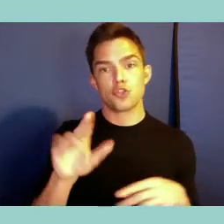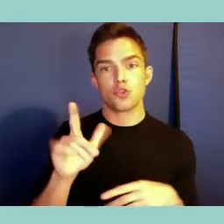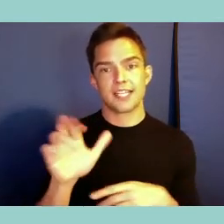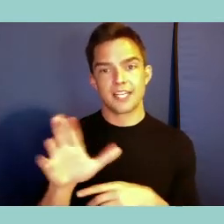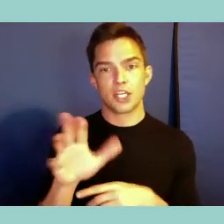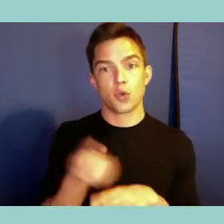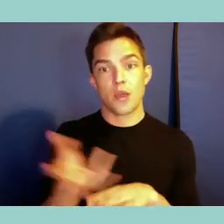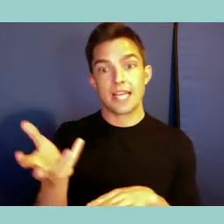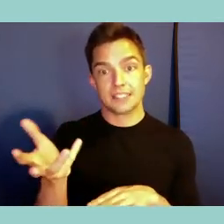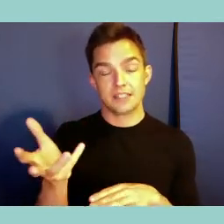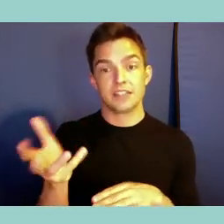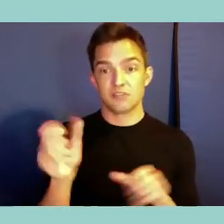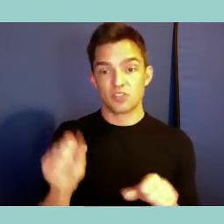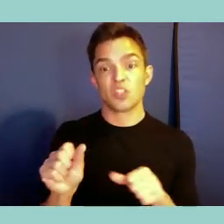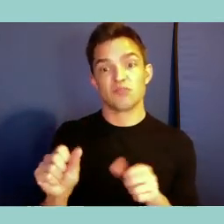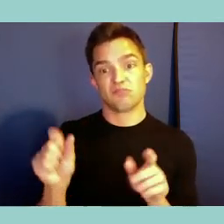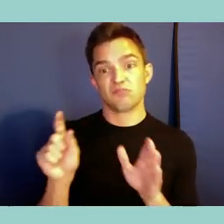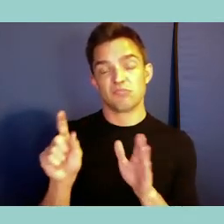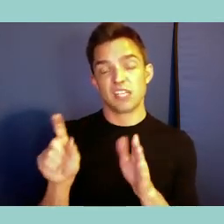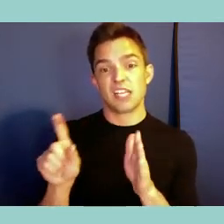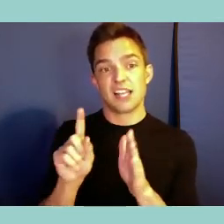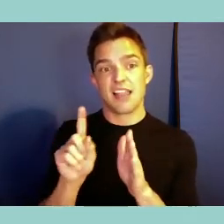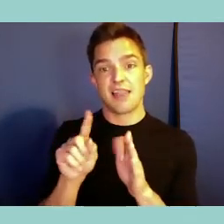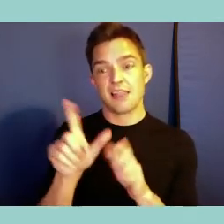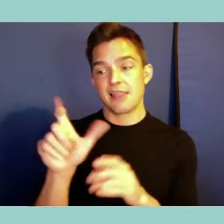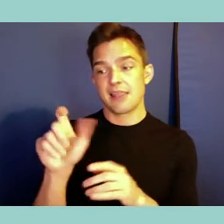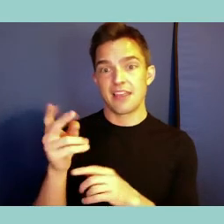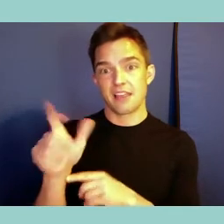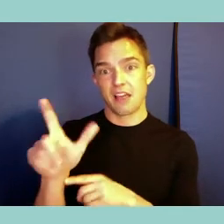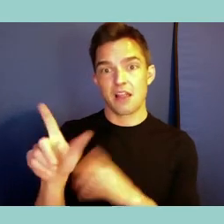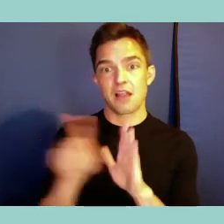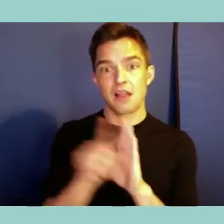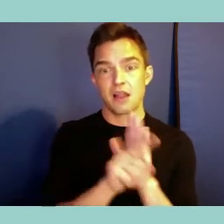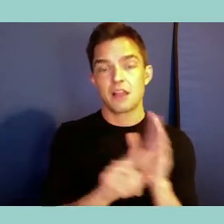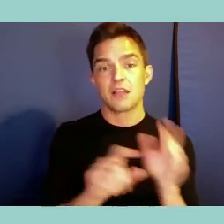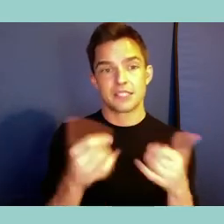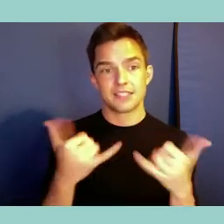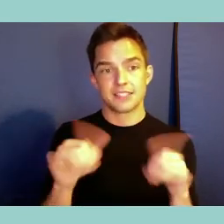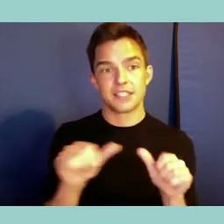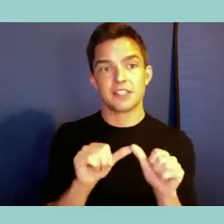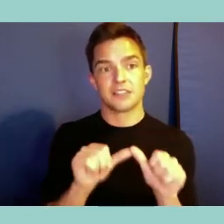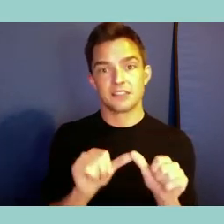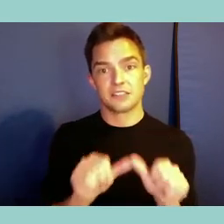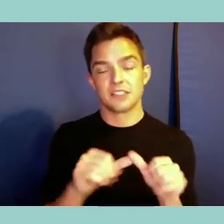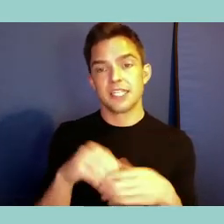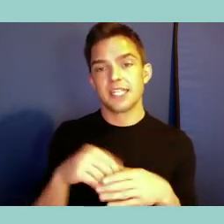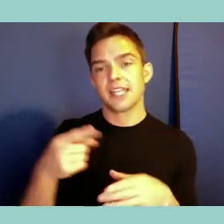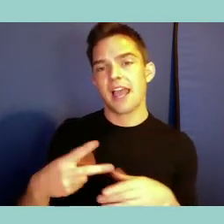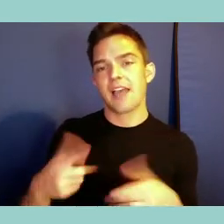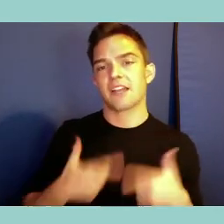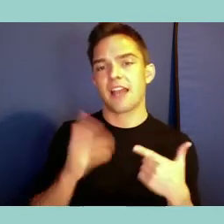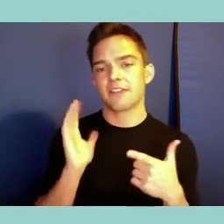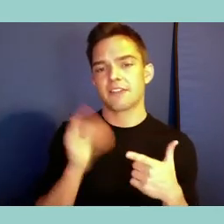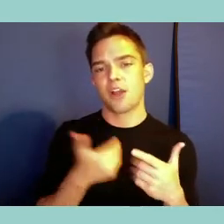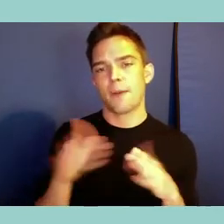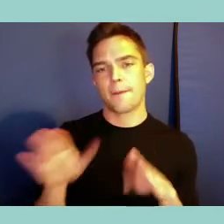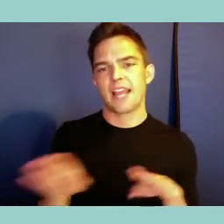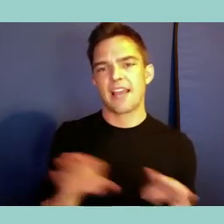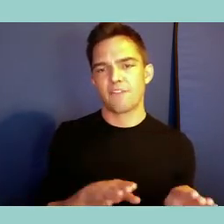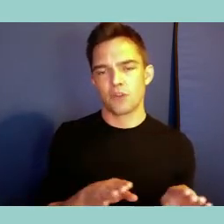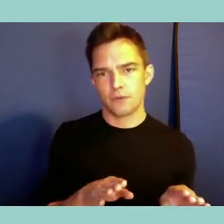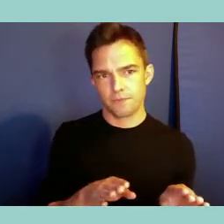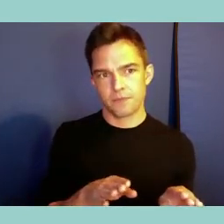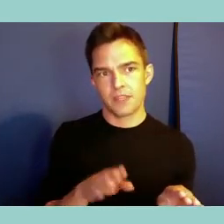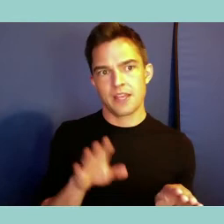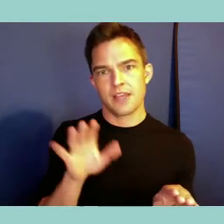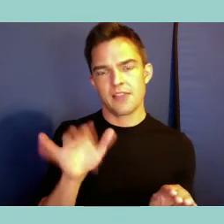on, has lethal capabilities that still live on in the half-lives of our behavior